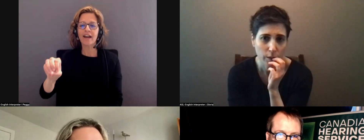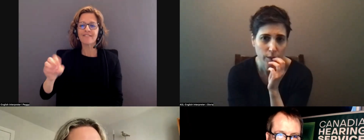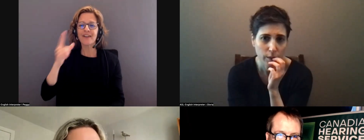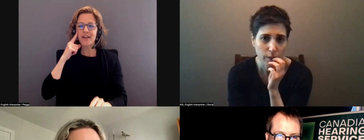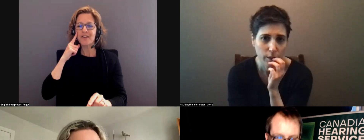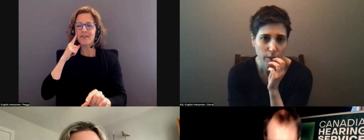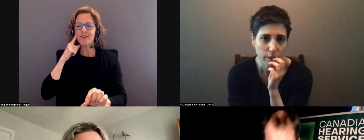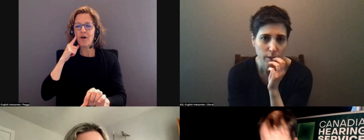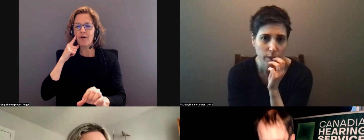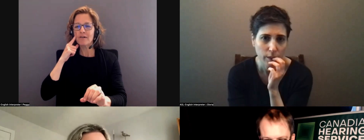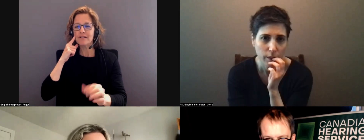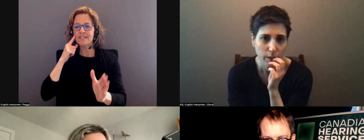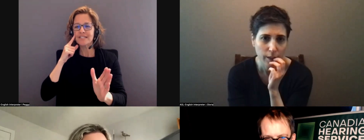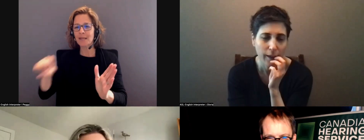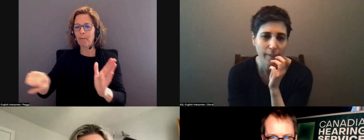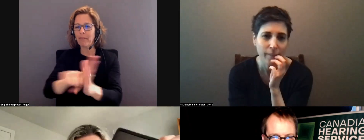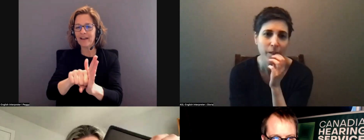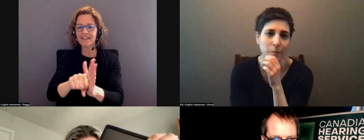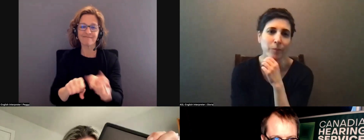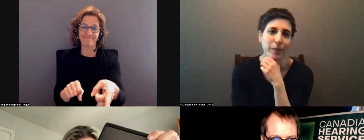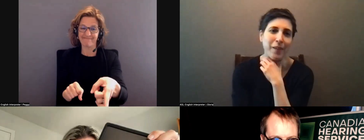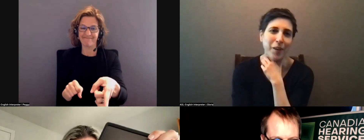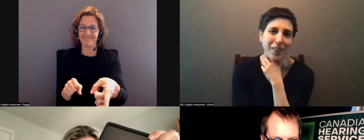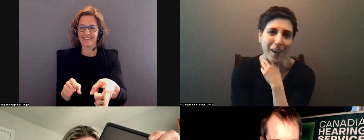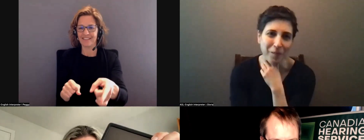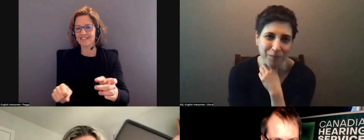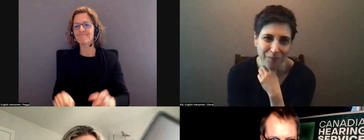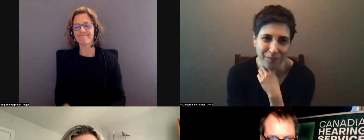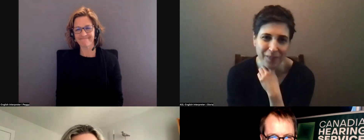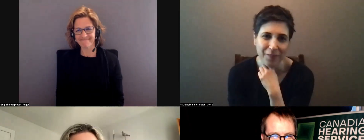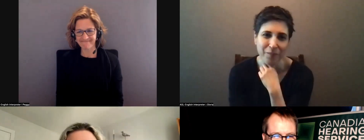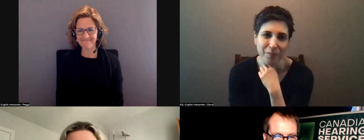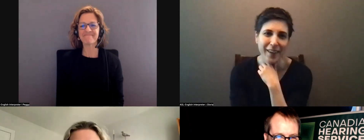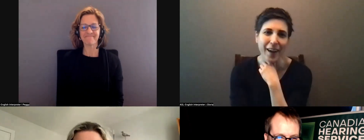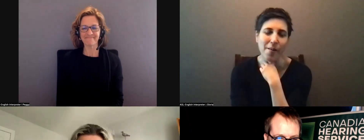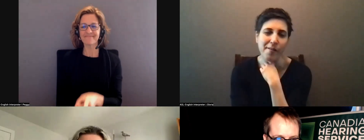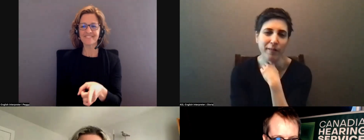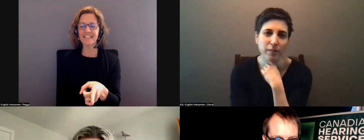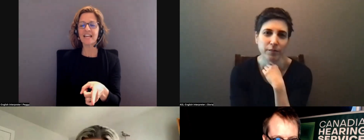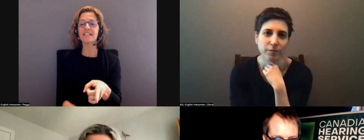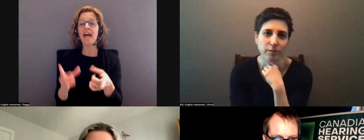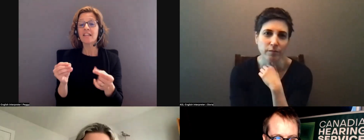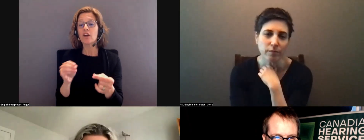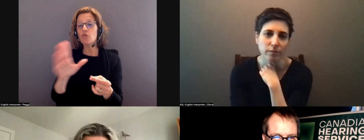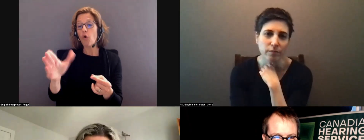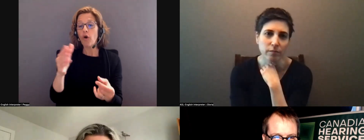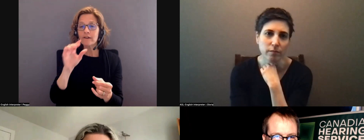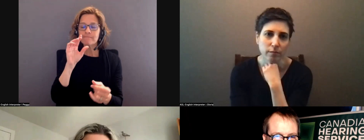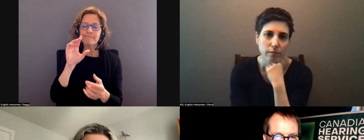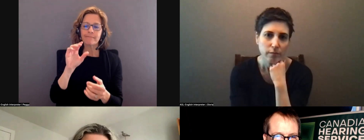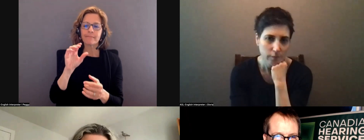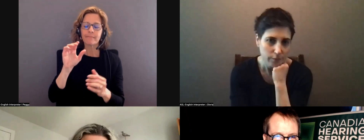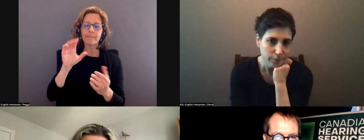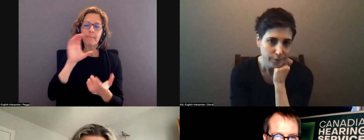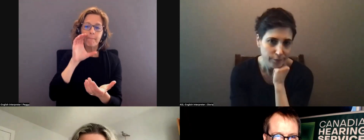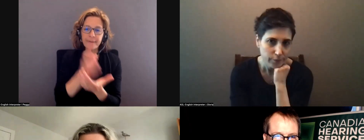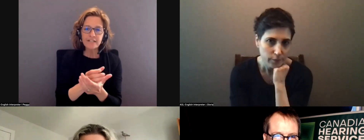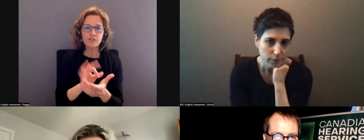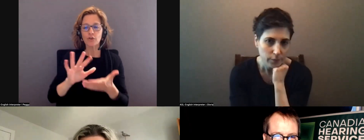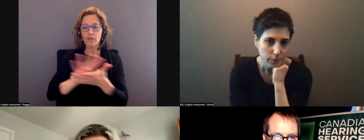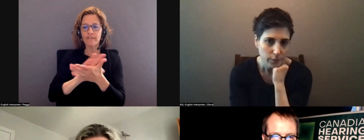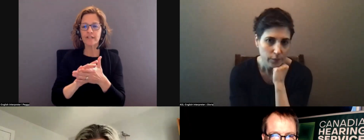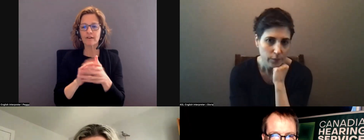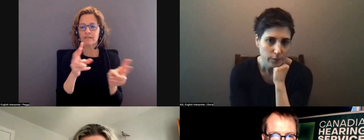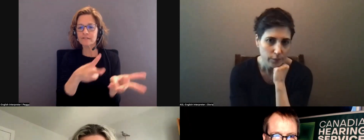into your computer. Sorry, I'm just pulling it because it's right here. I got that. And then move some of your photos or videos that you may not be using